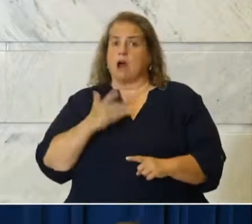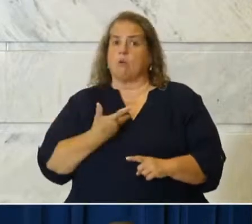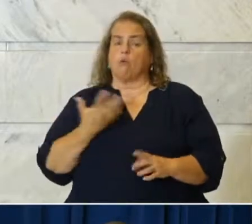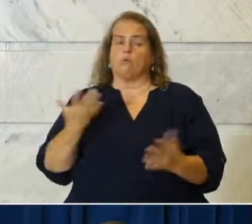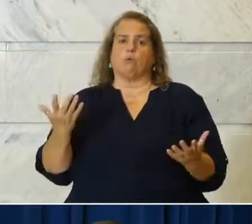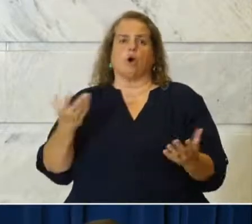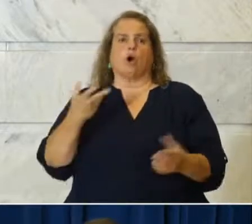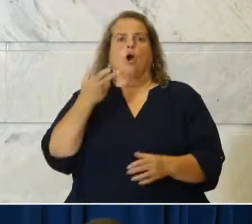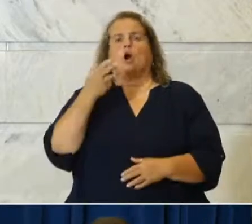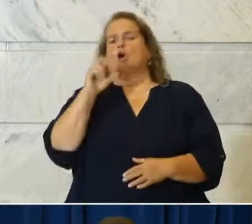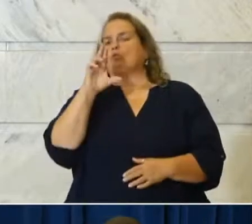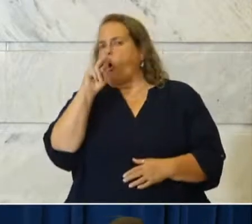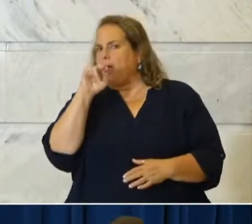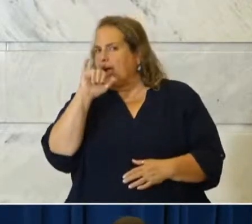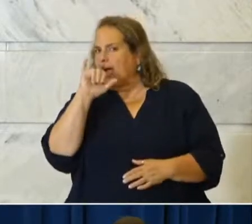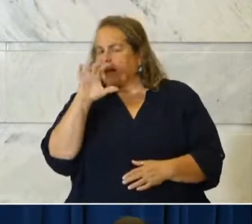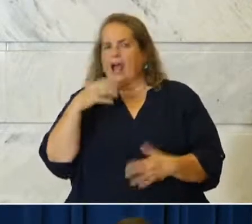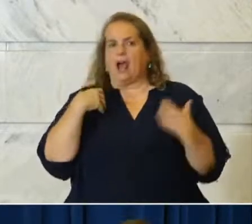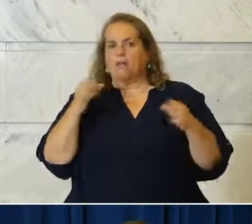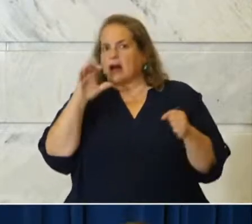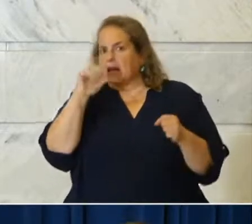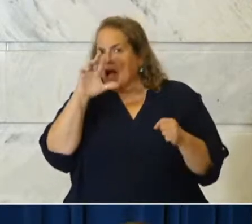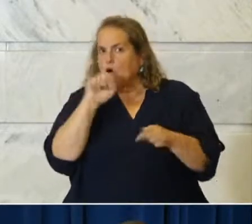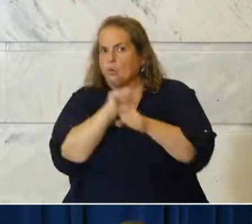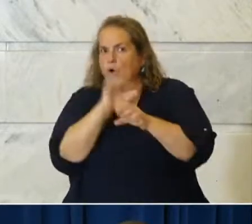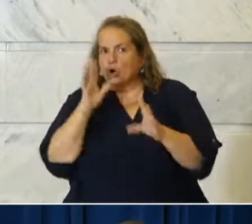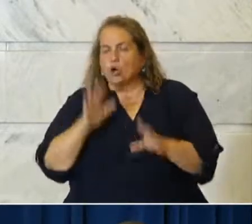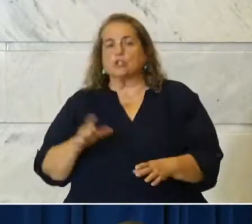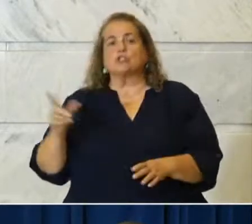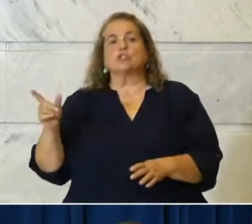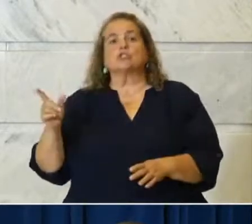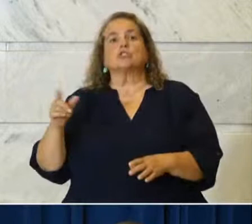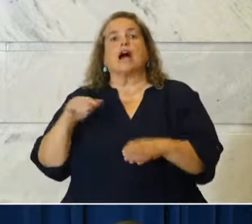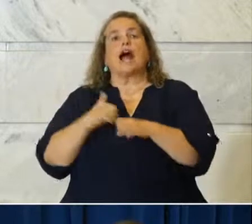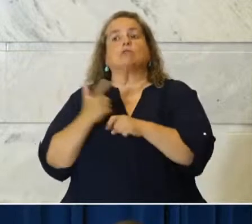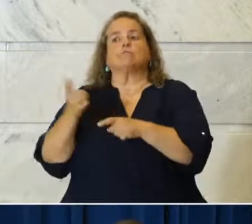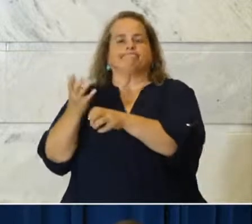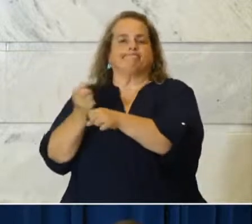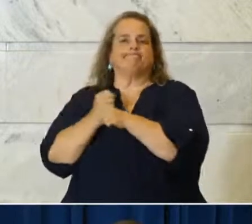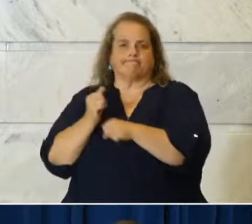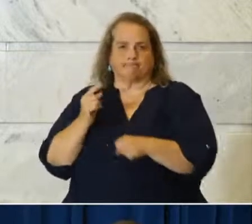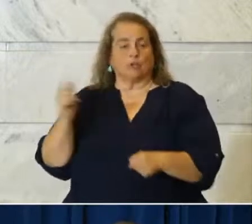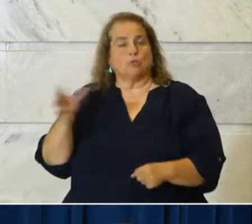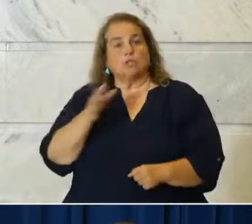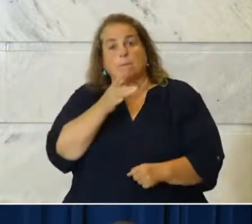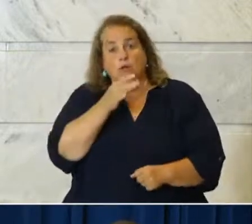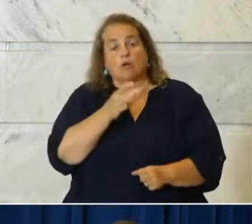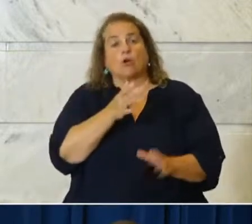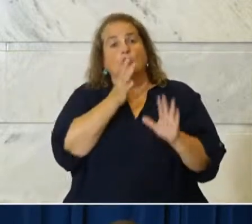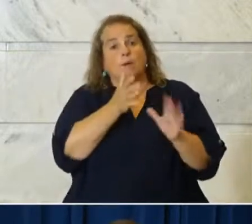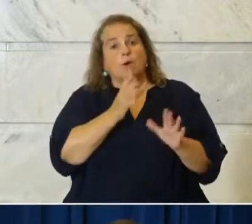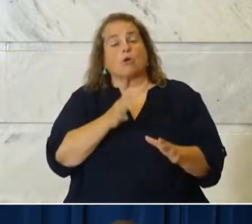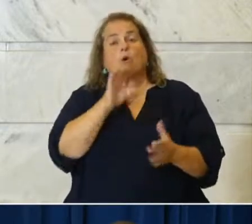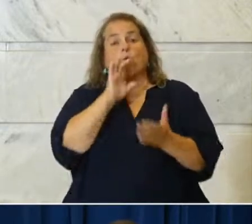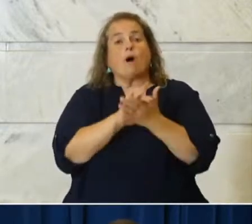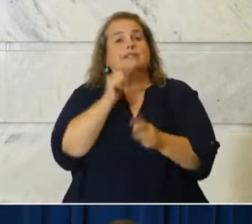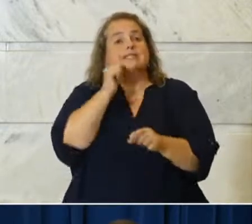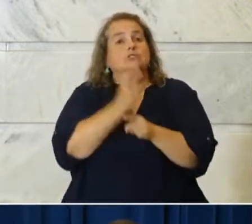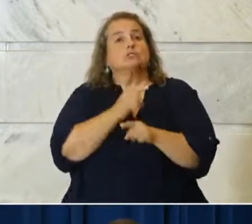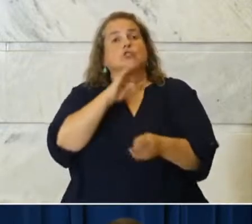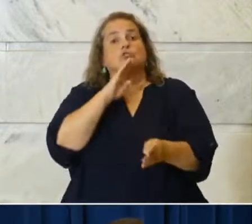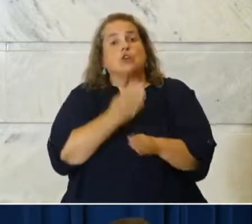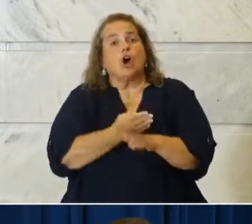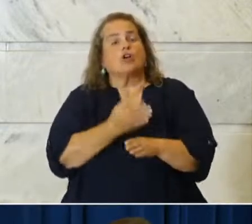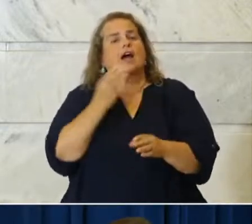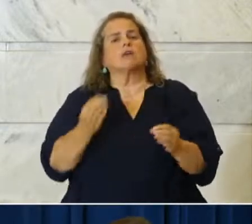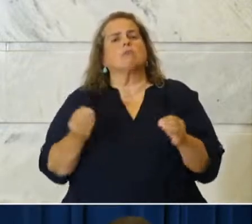workers, a review is still being conducted on how she contracted the virus. She was a mother, a grandmother, wife, sister, daughter, and so much